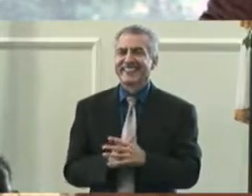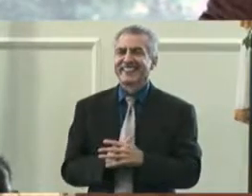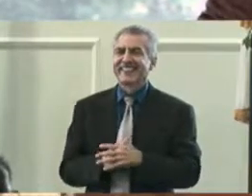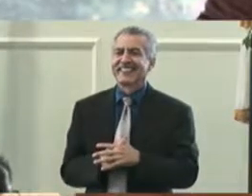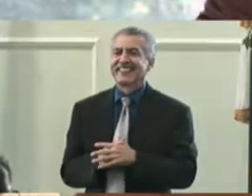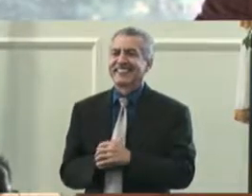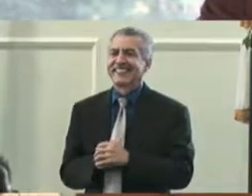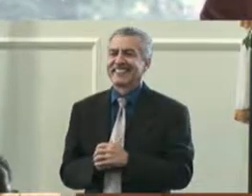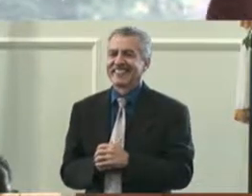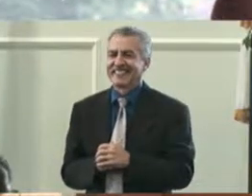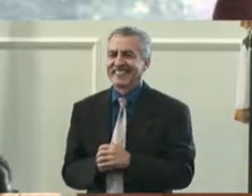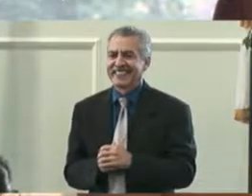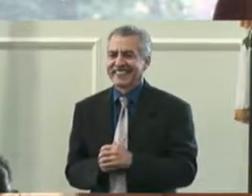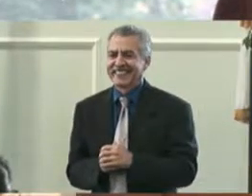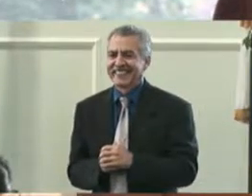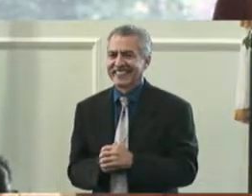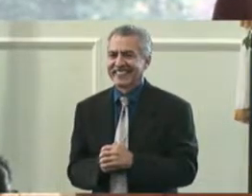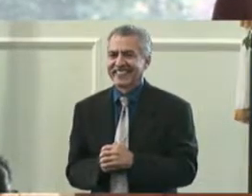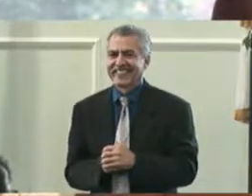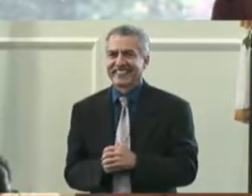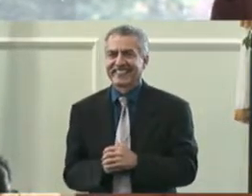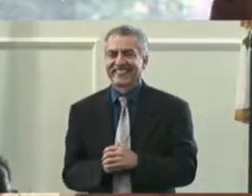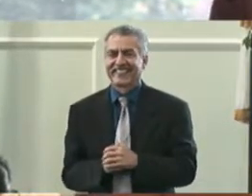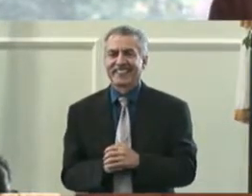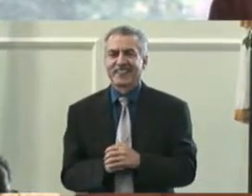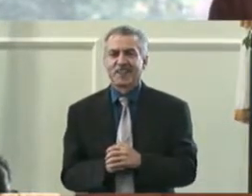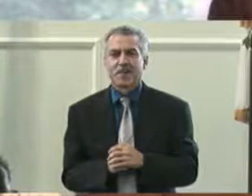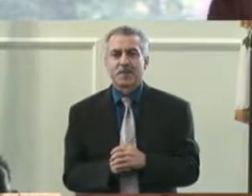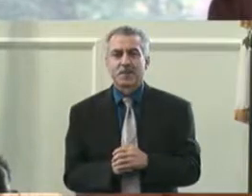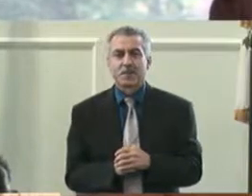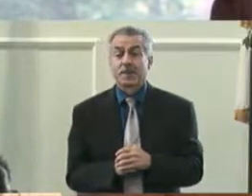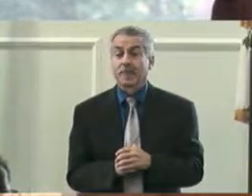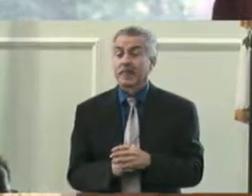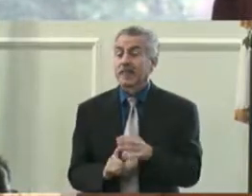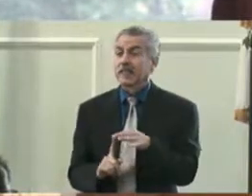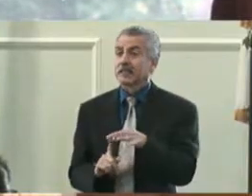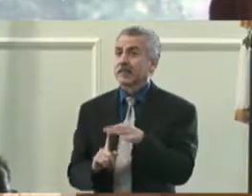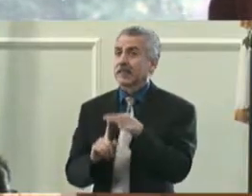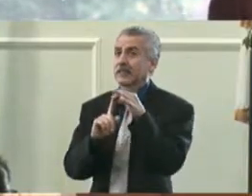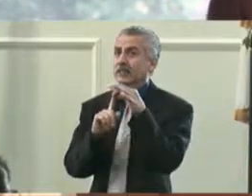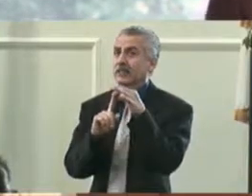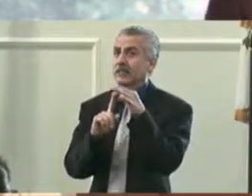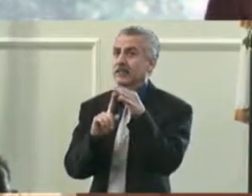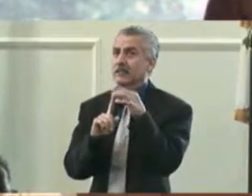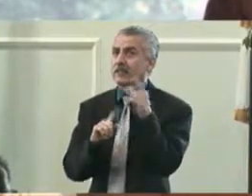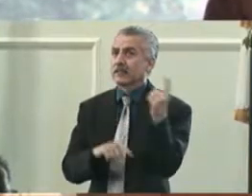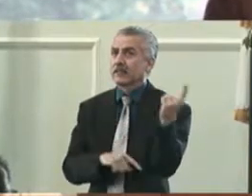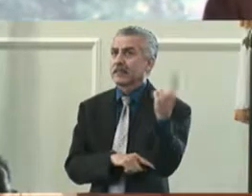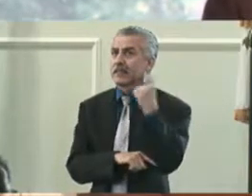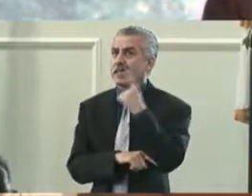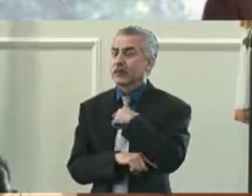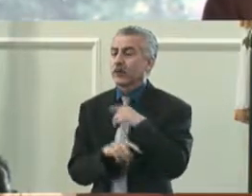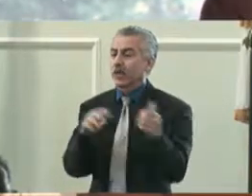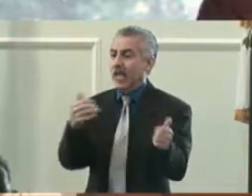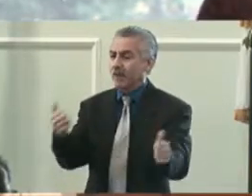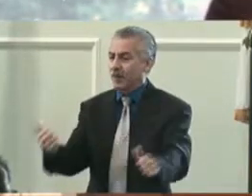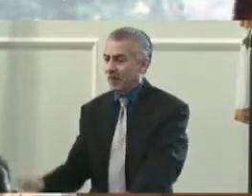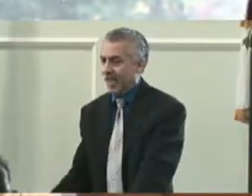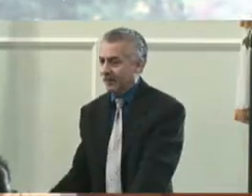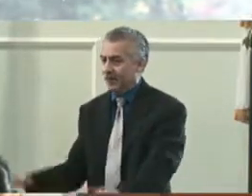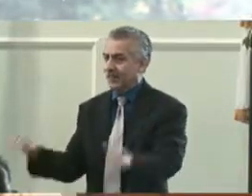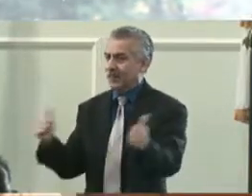we have a special Sabbath today, and that is we are going to have a baptism.